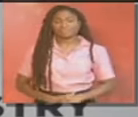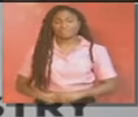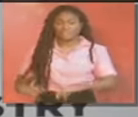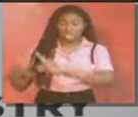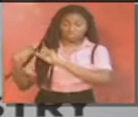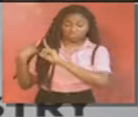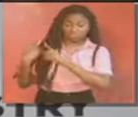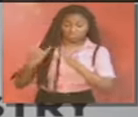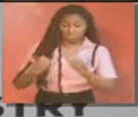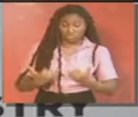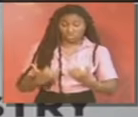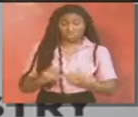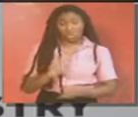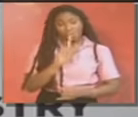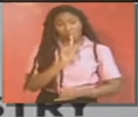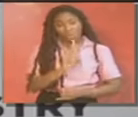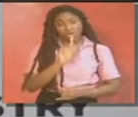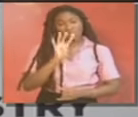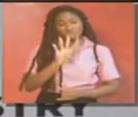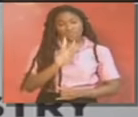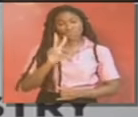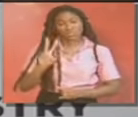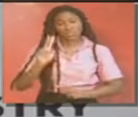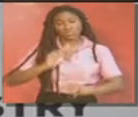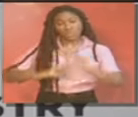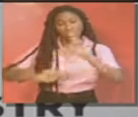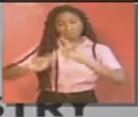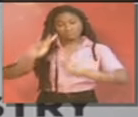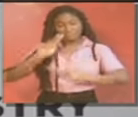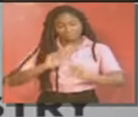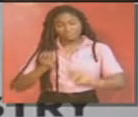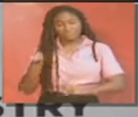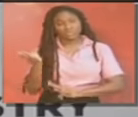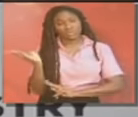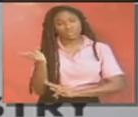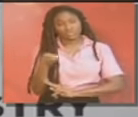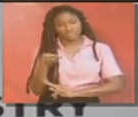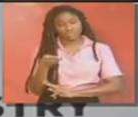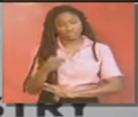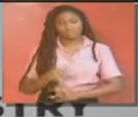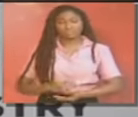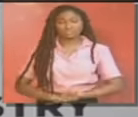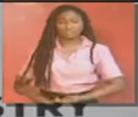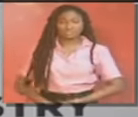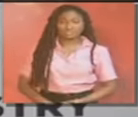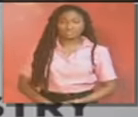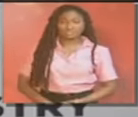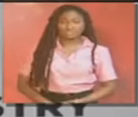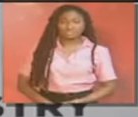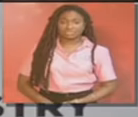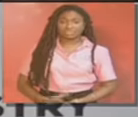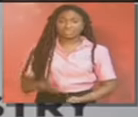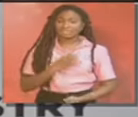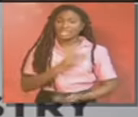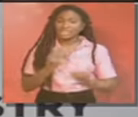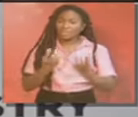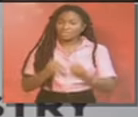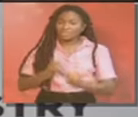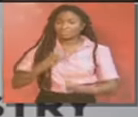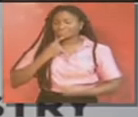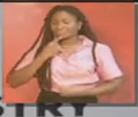142 deaths since March 12, 2020, and we would like to extend our